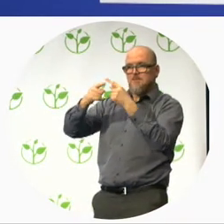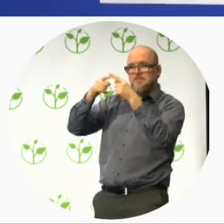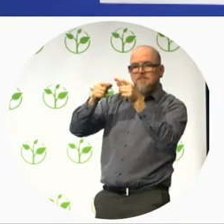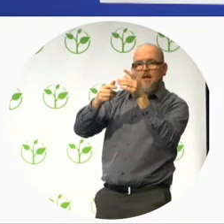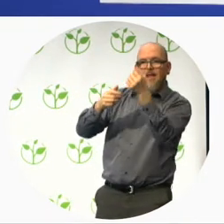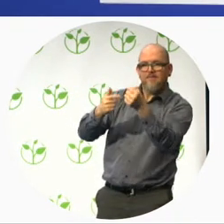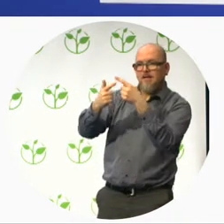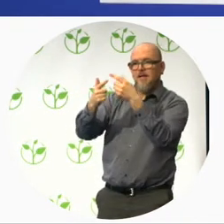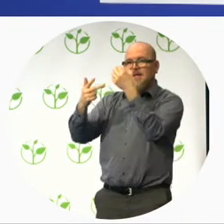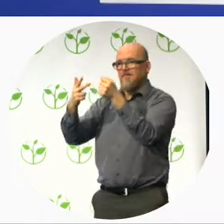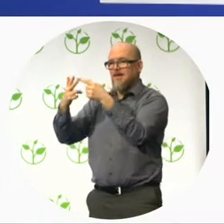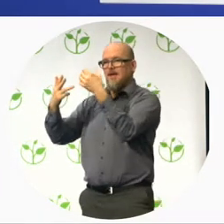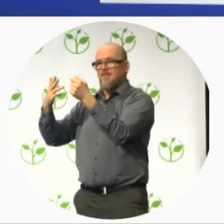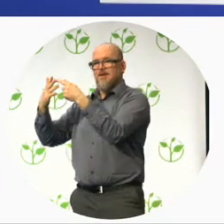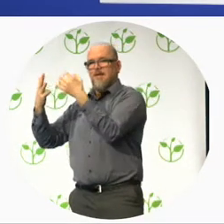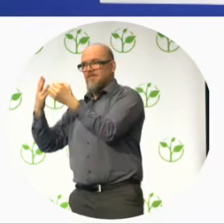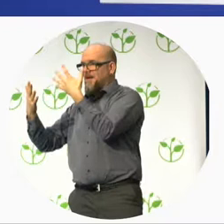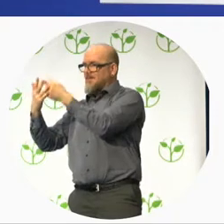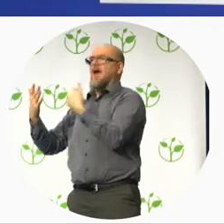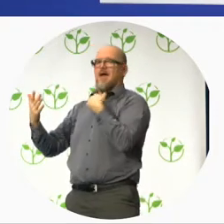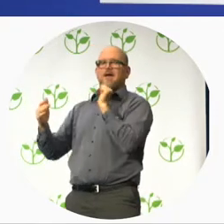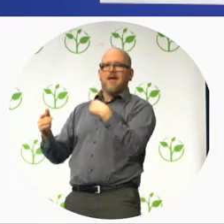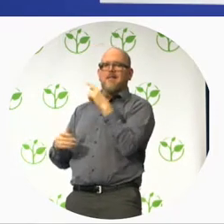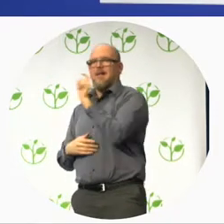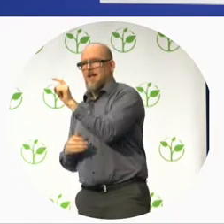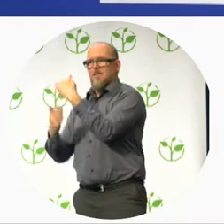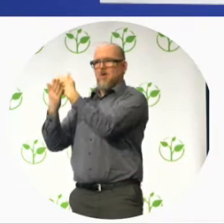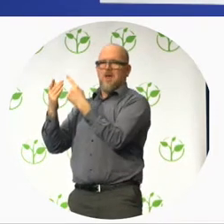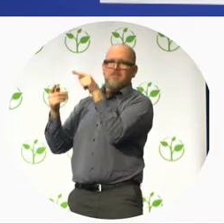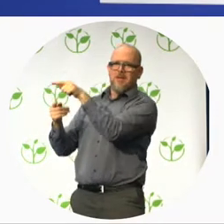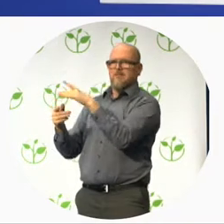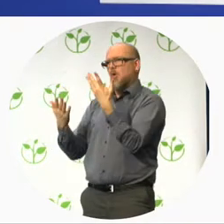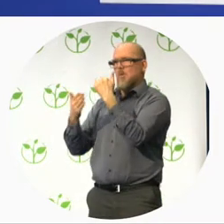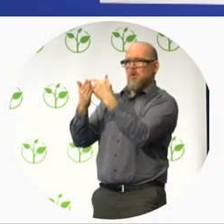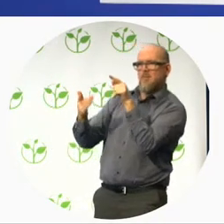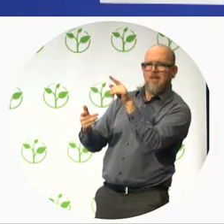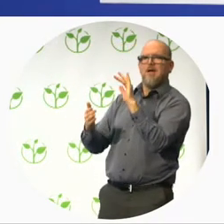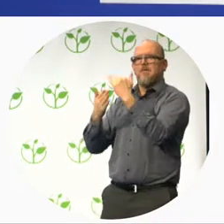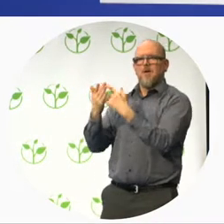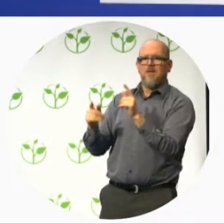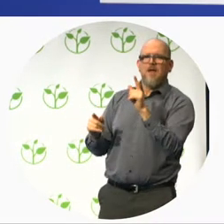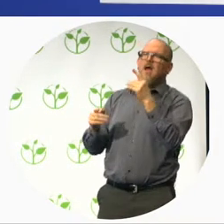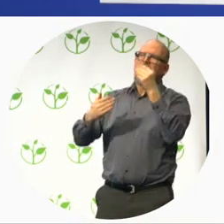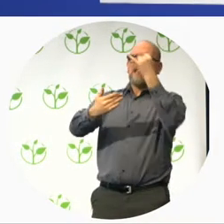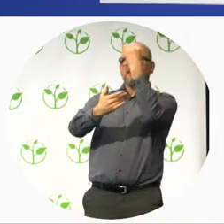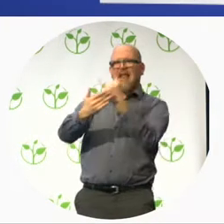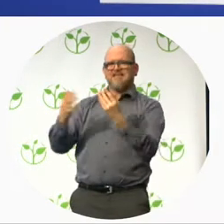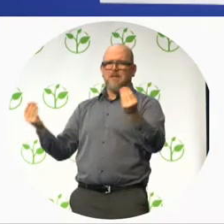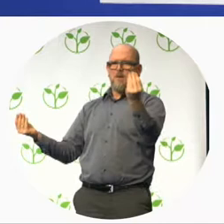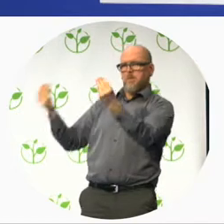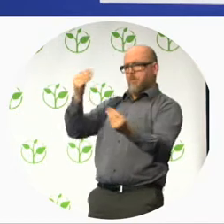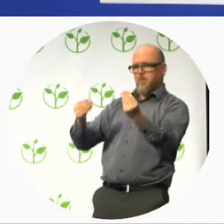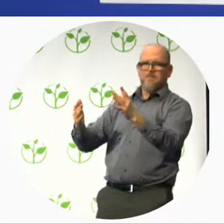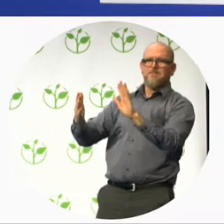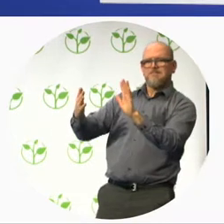great things about the website and about the program is that it was actually designed by someone who has zero background